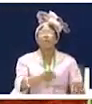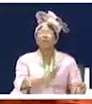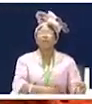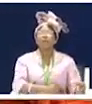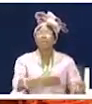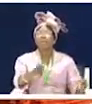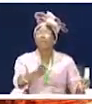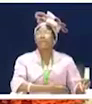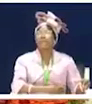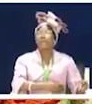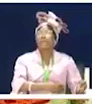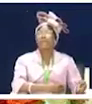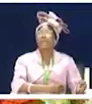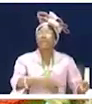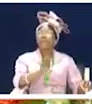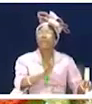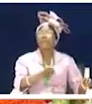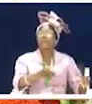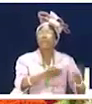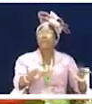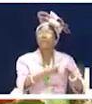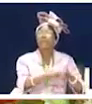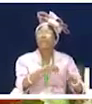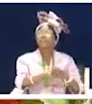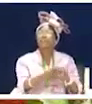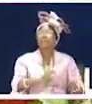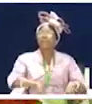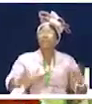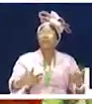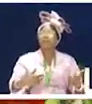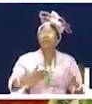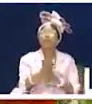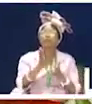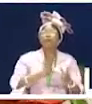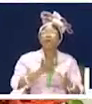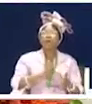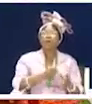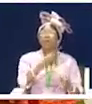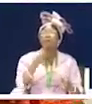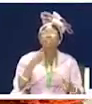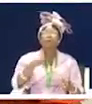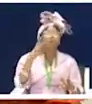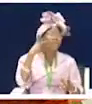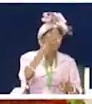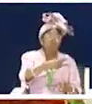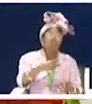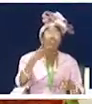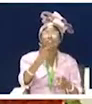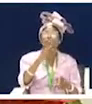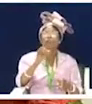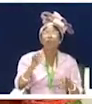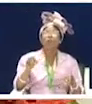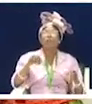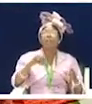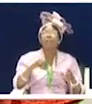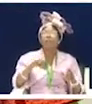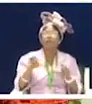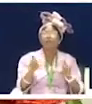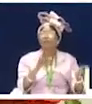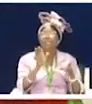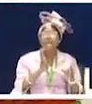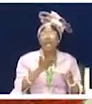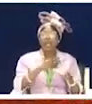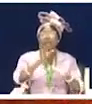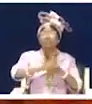2021, we have the privilege to see our daddy in the law, Daddy Adeboye, through our pastor, Pastor Okedere, during our church dedication in